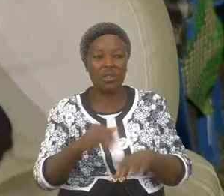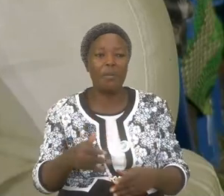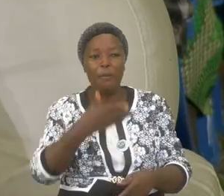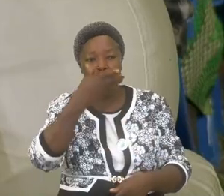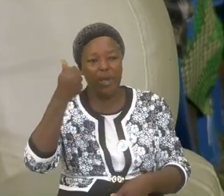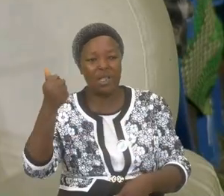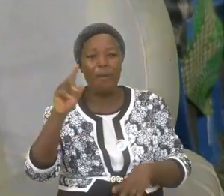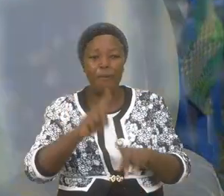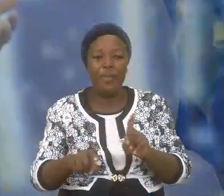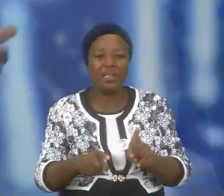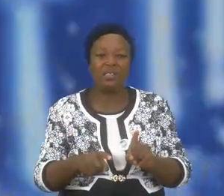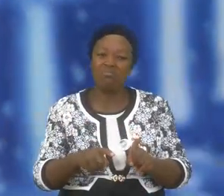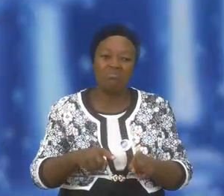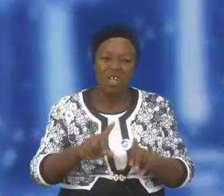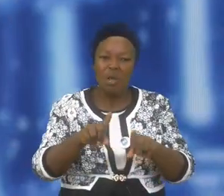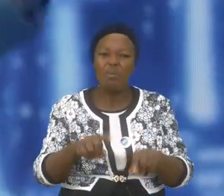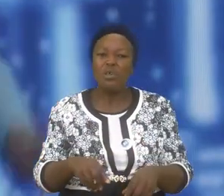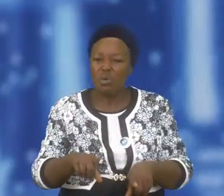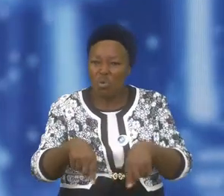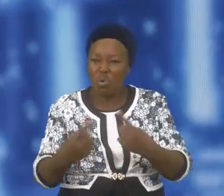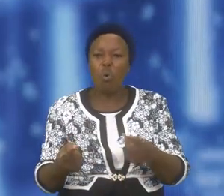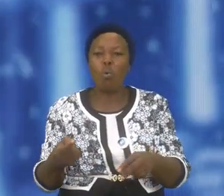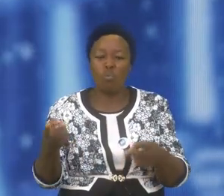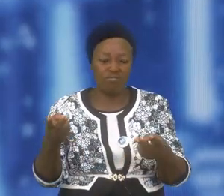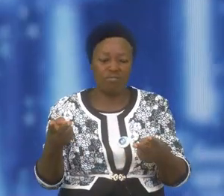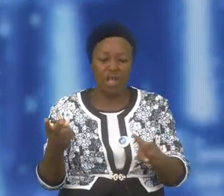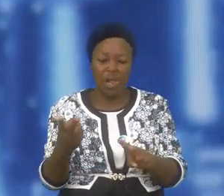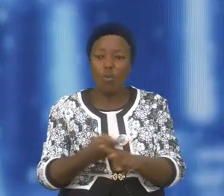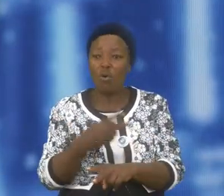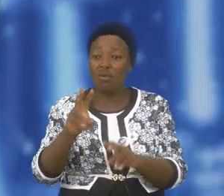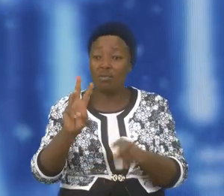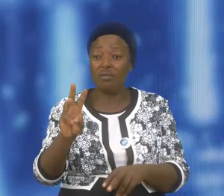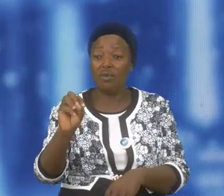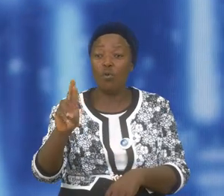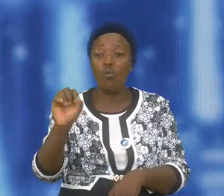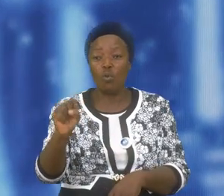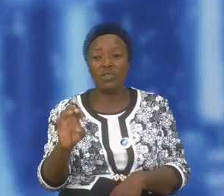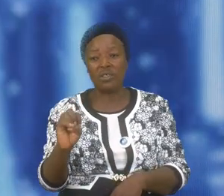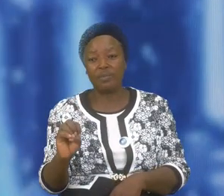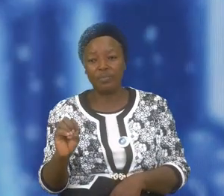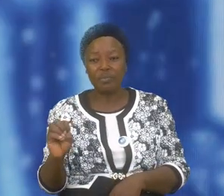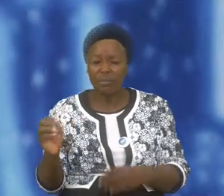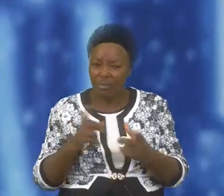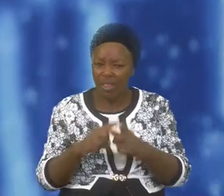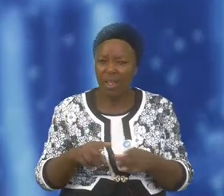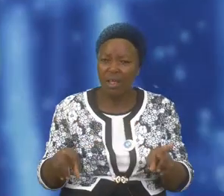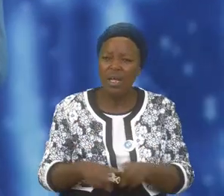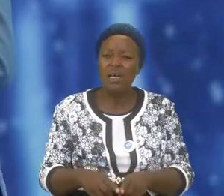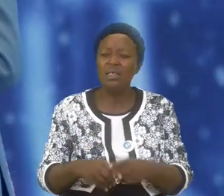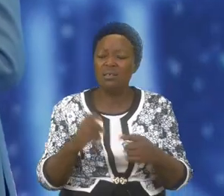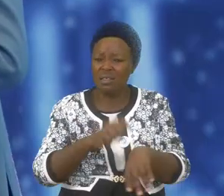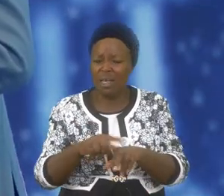as minutes passed by, hours passed by, the fright, the fear,